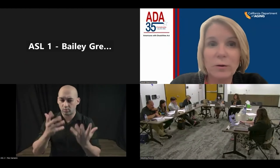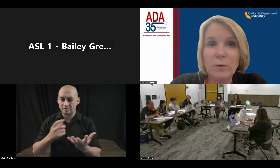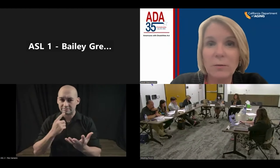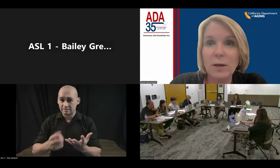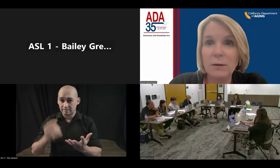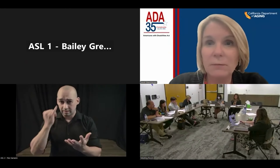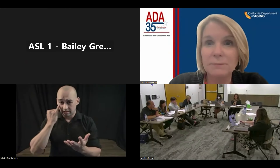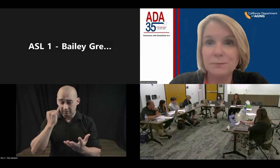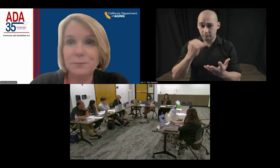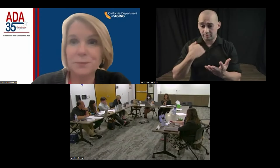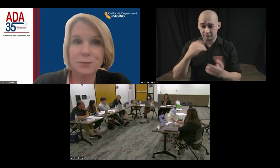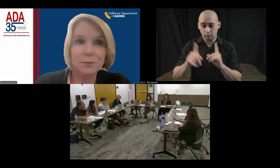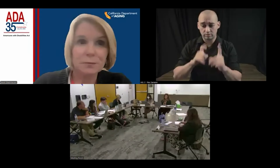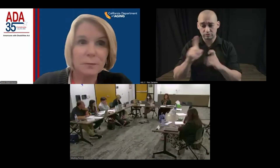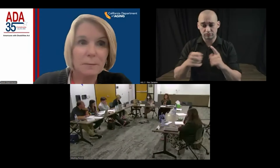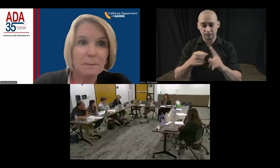questions from the committee.